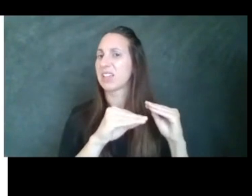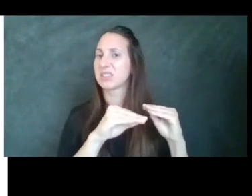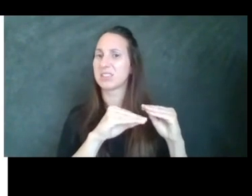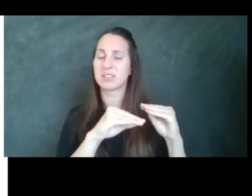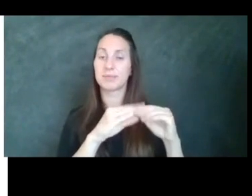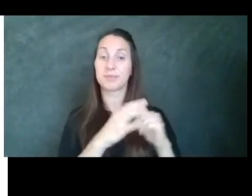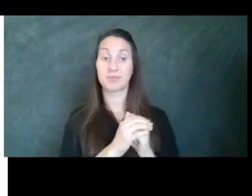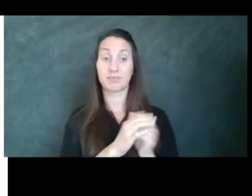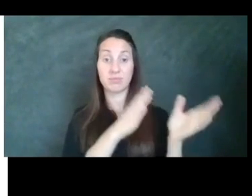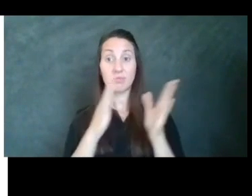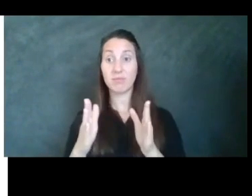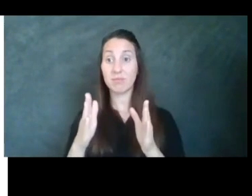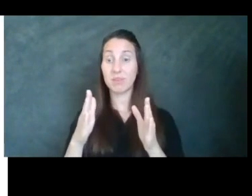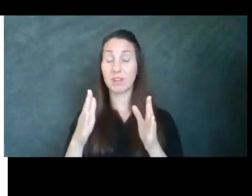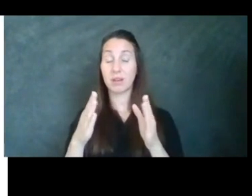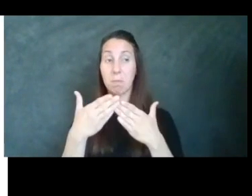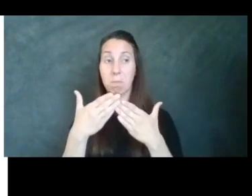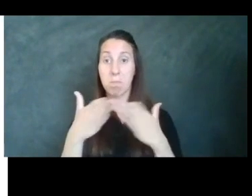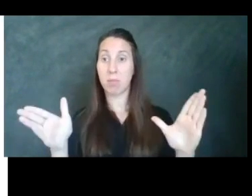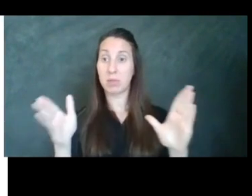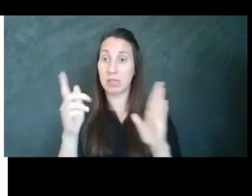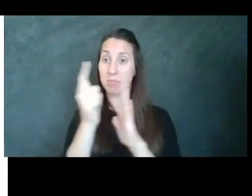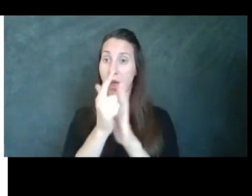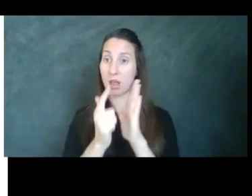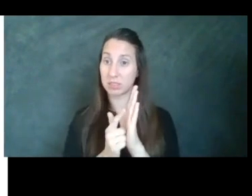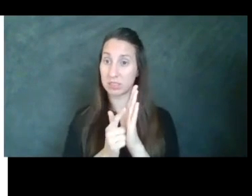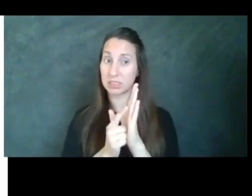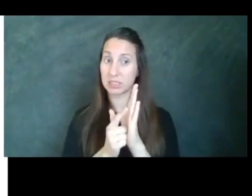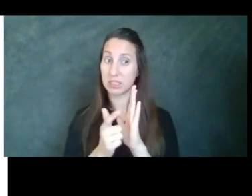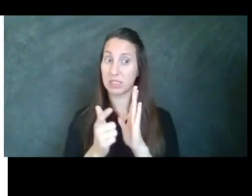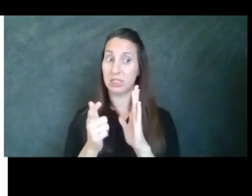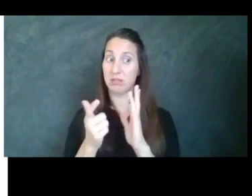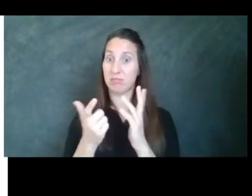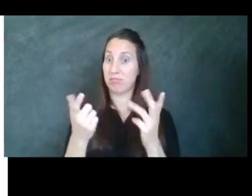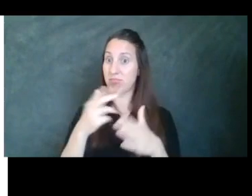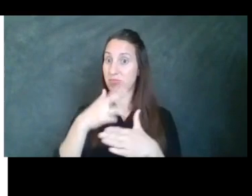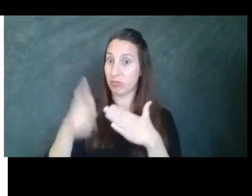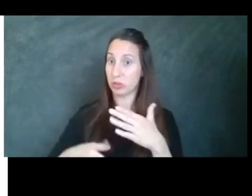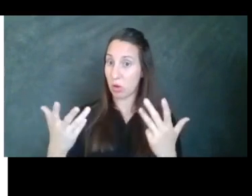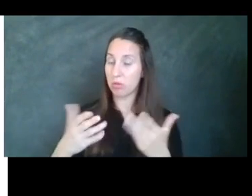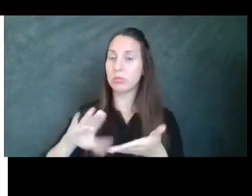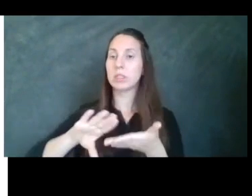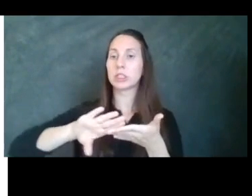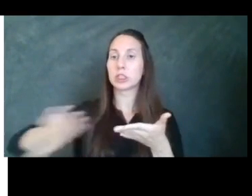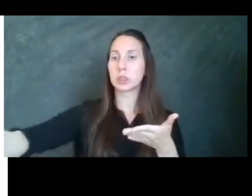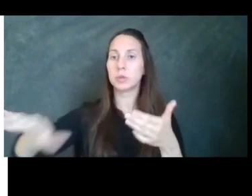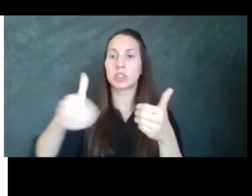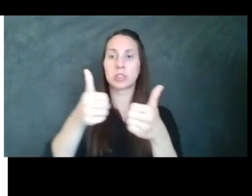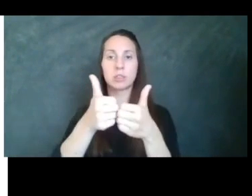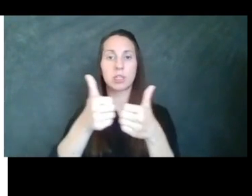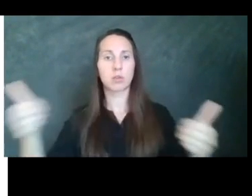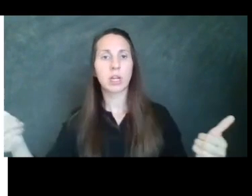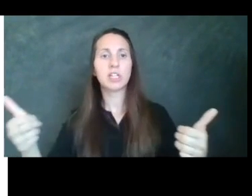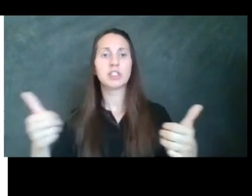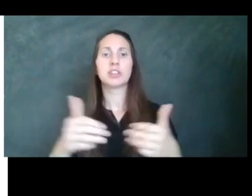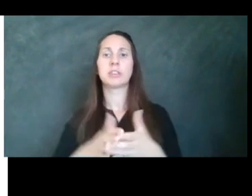public policy result was exclusion, segregation, and denial of opportunity.